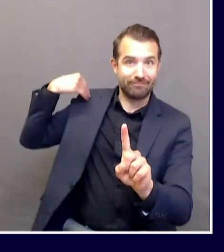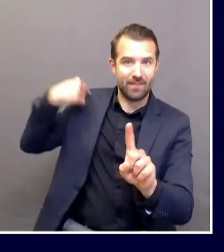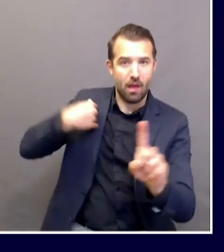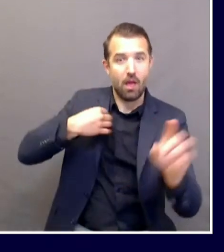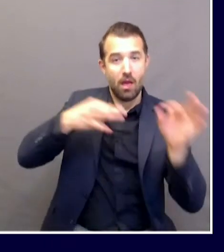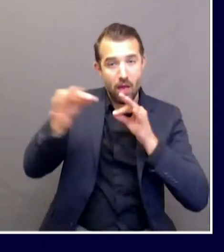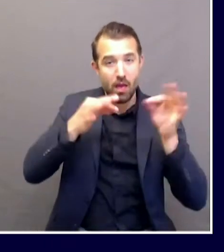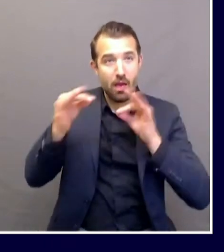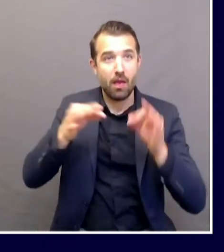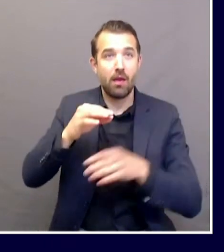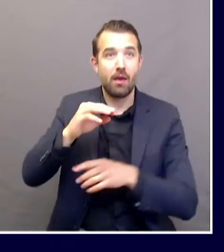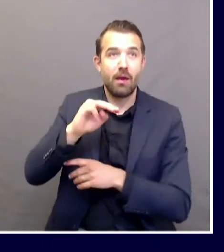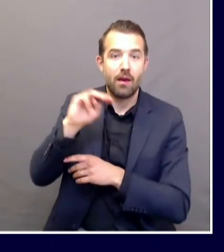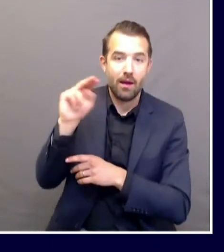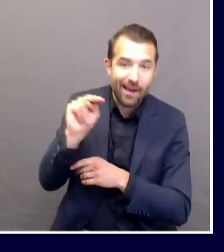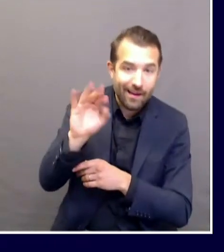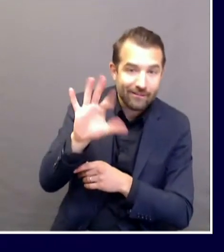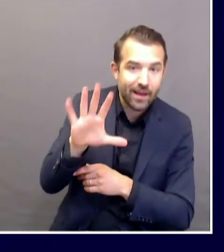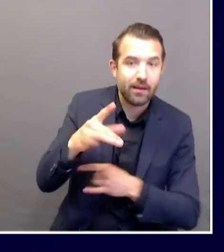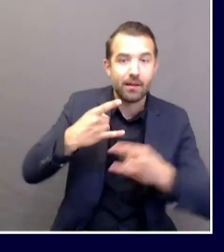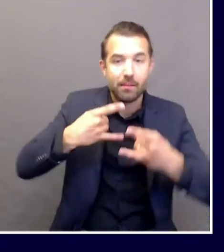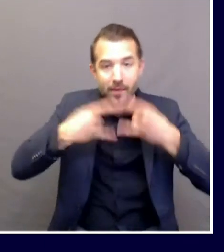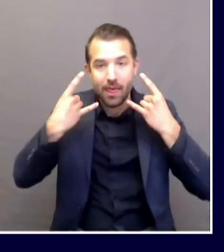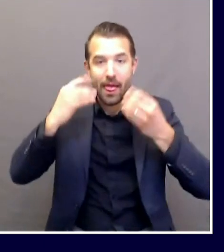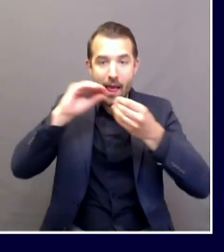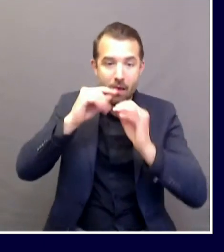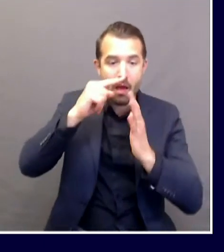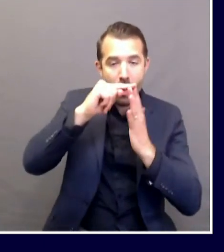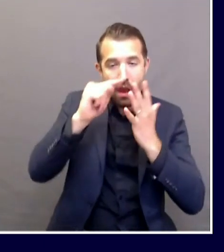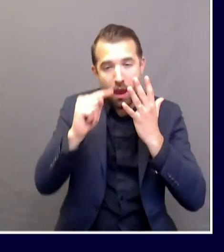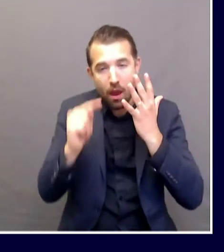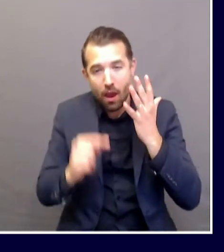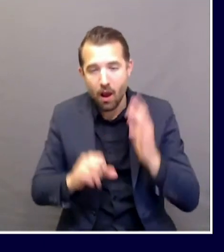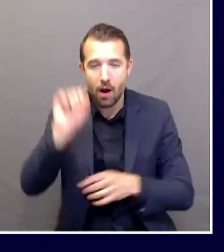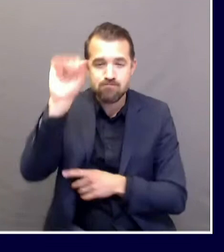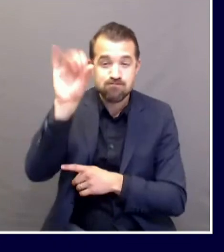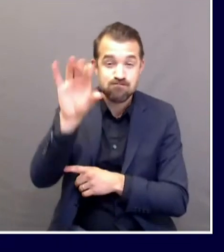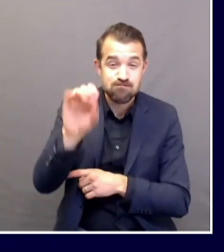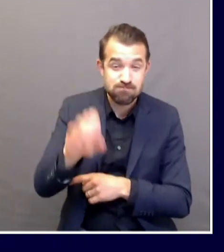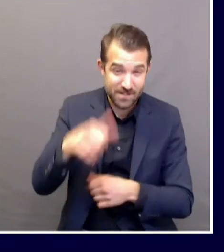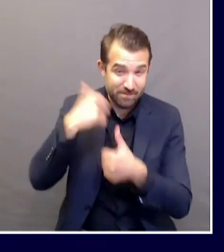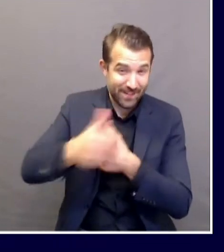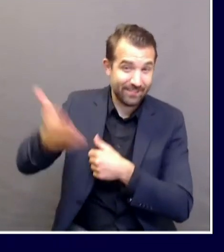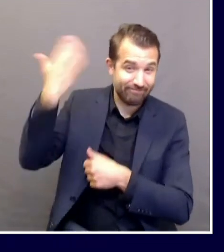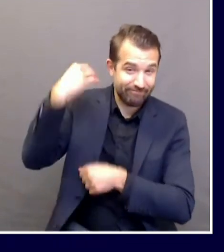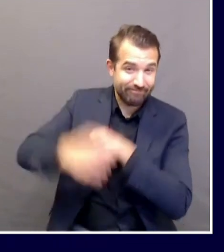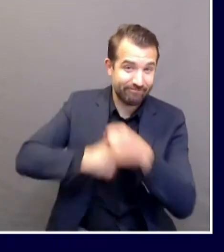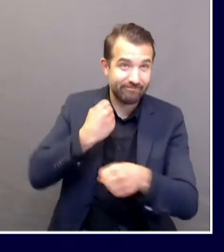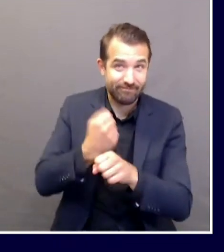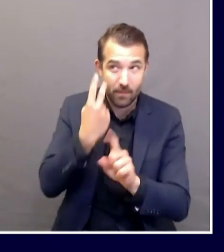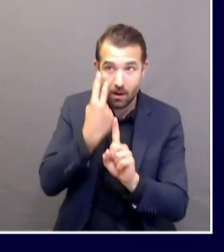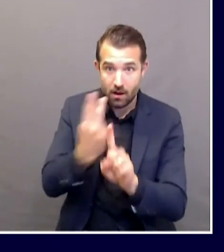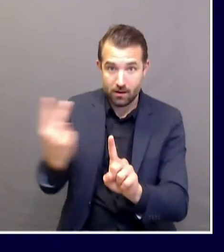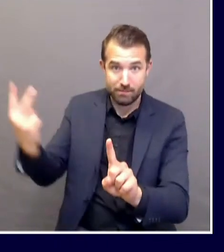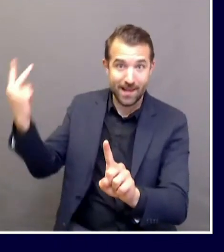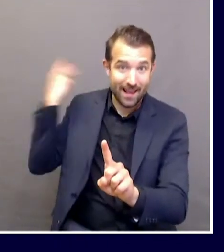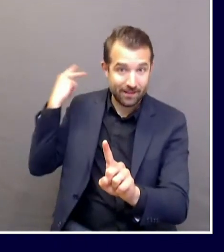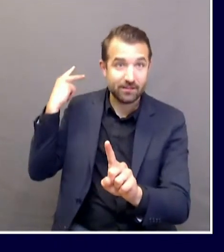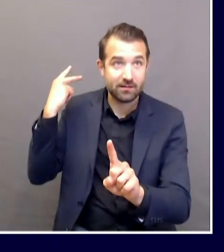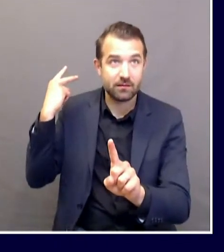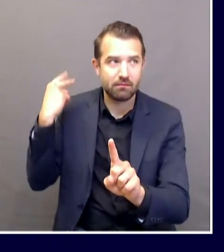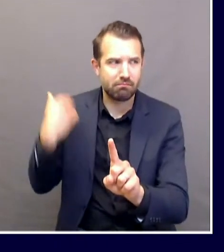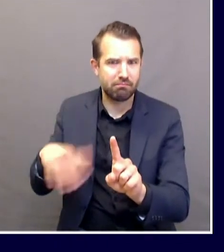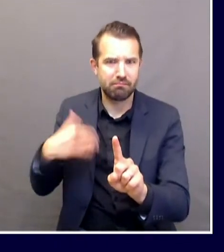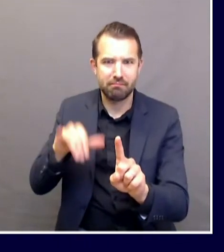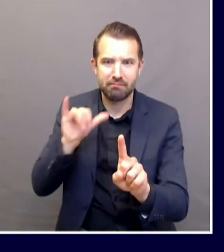many pairs of surgical gloves we have. It seems a little trite and quaint to look back on those notes now. It's also a reminder,